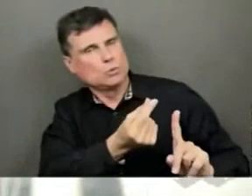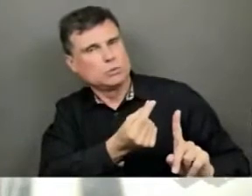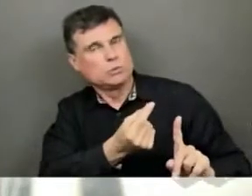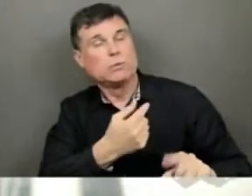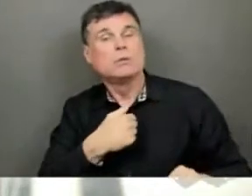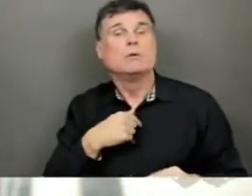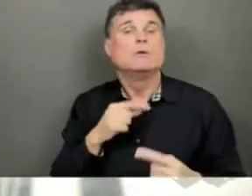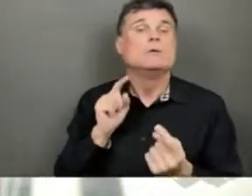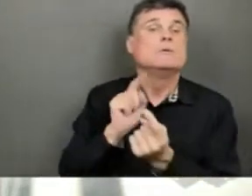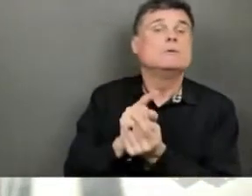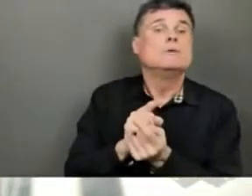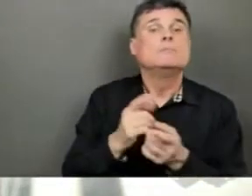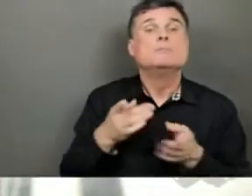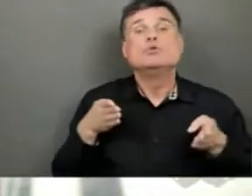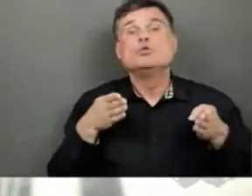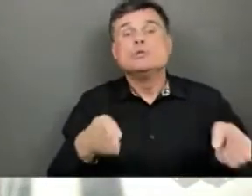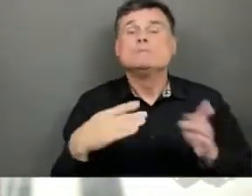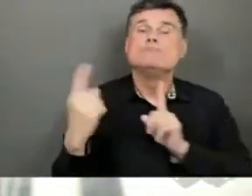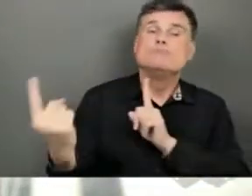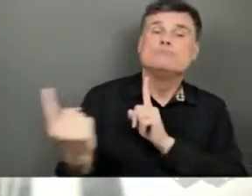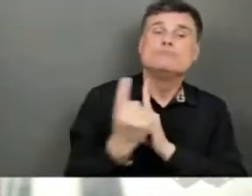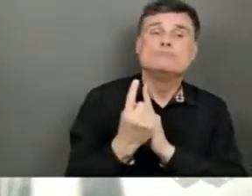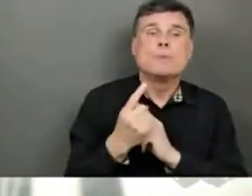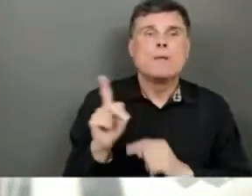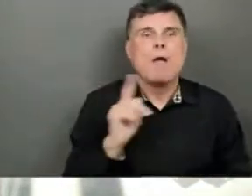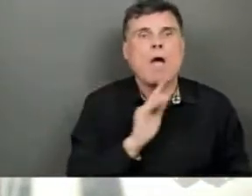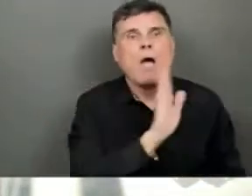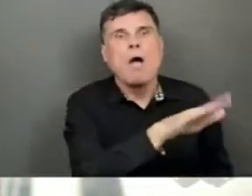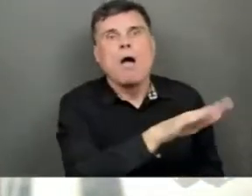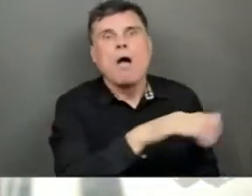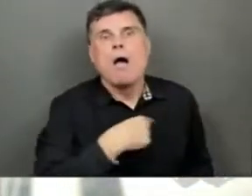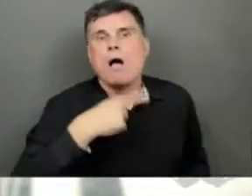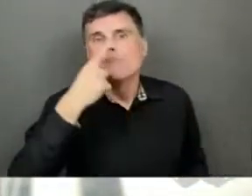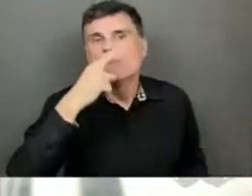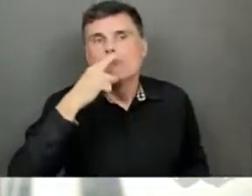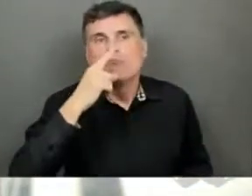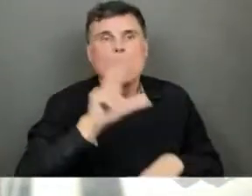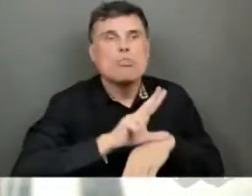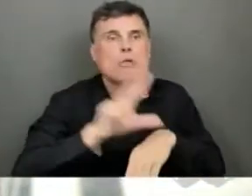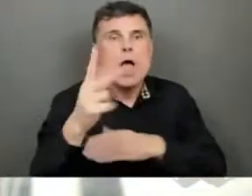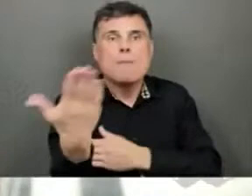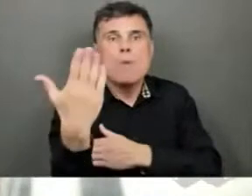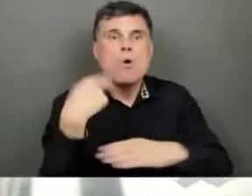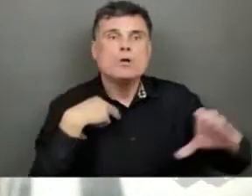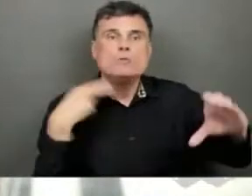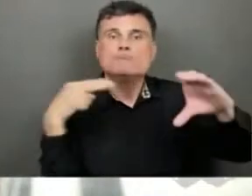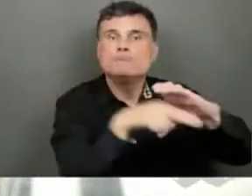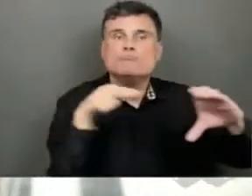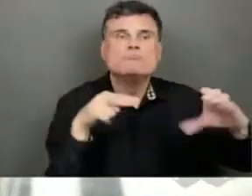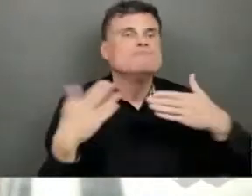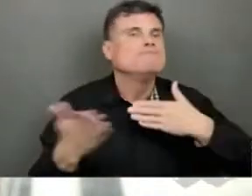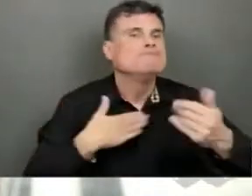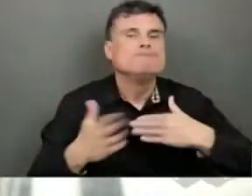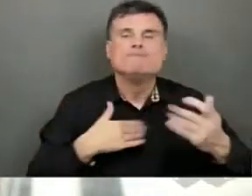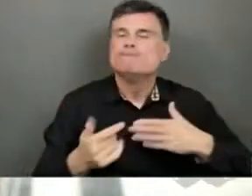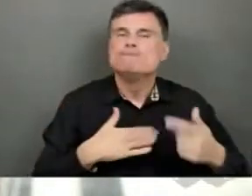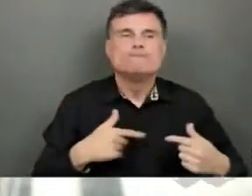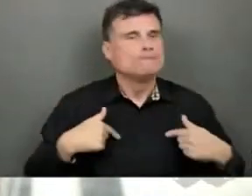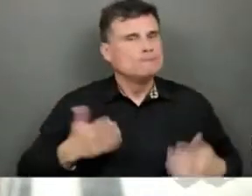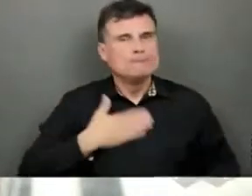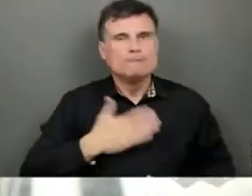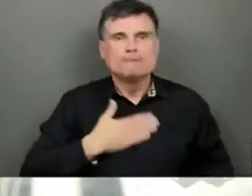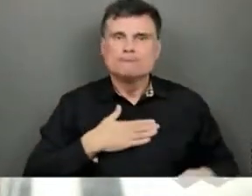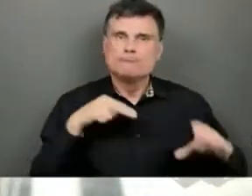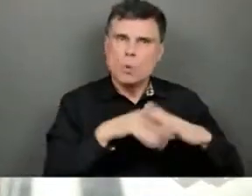now have at 3 a.m, how happy they are to get them, because it means they get their MRI sooner. And the fact that we've